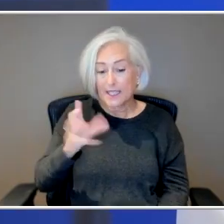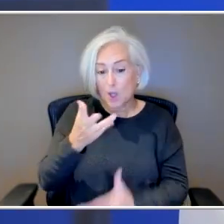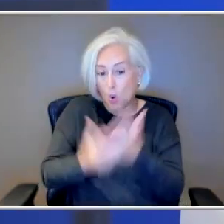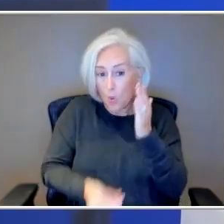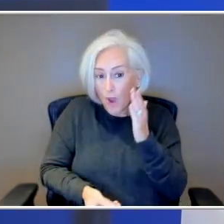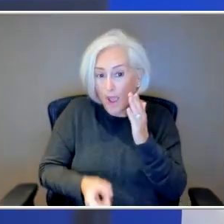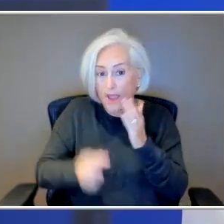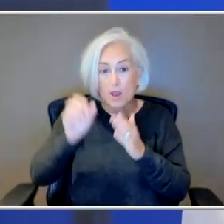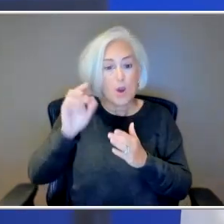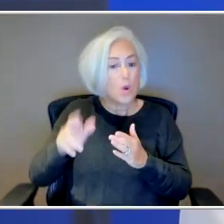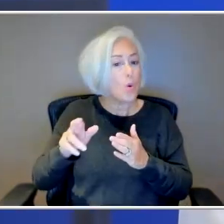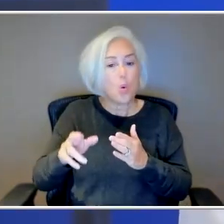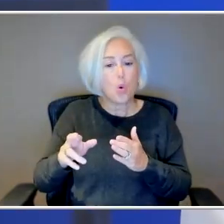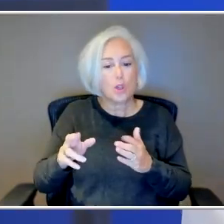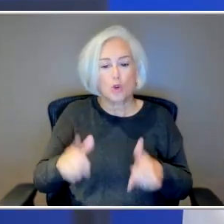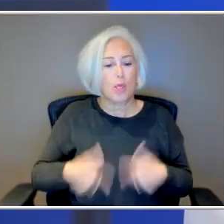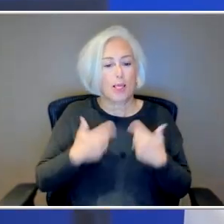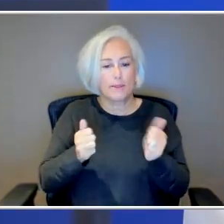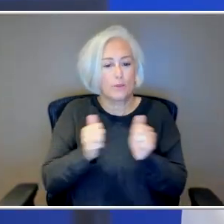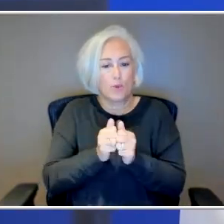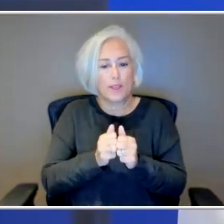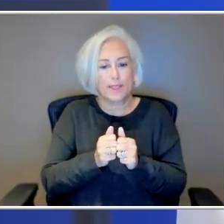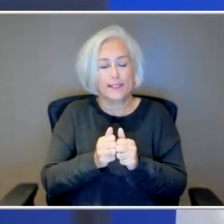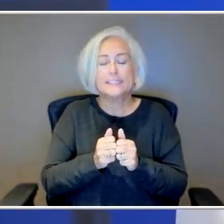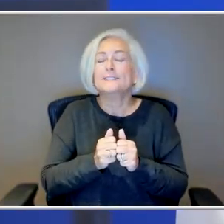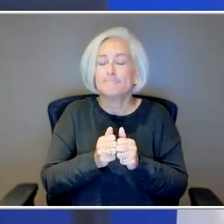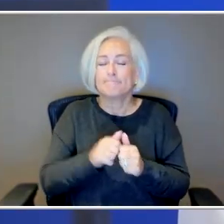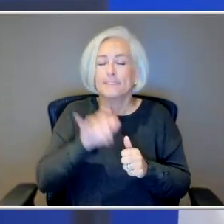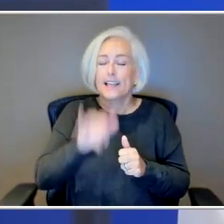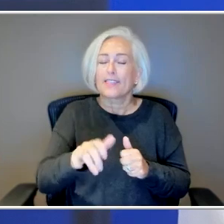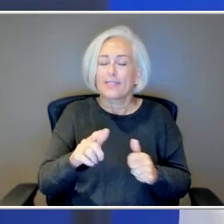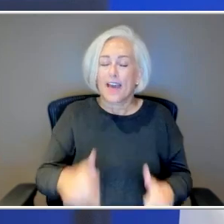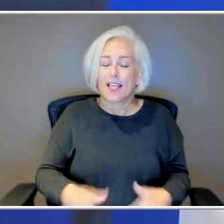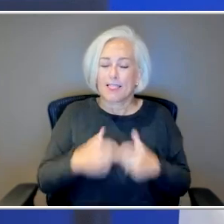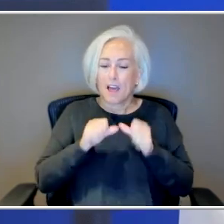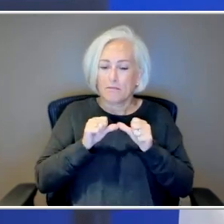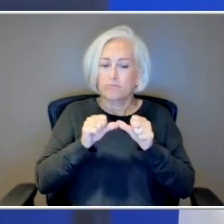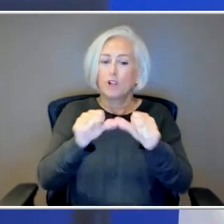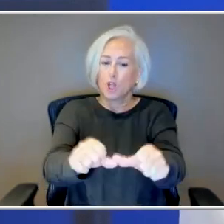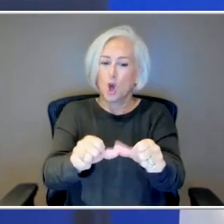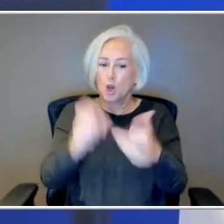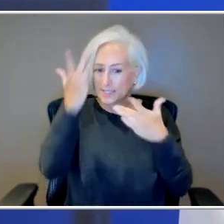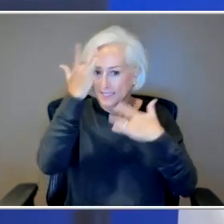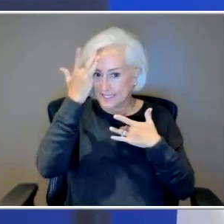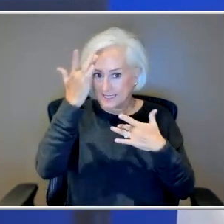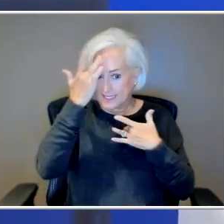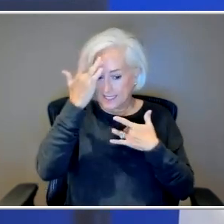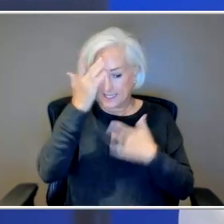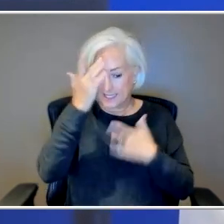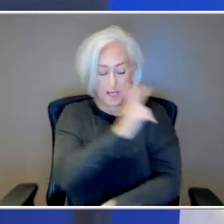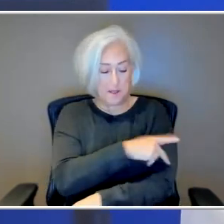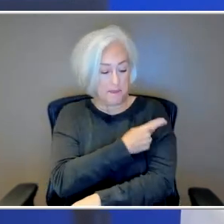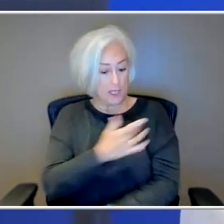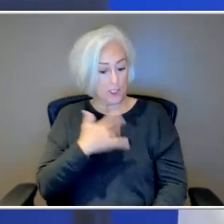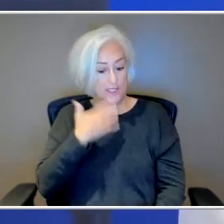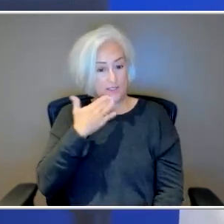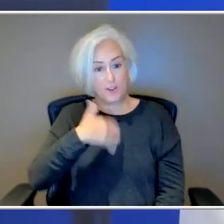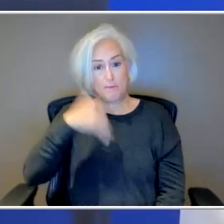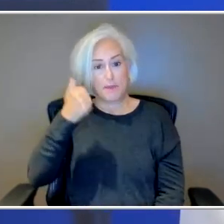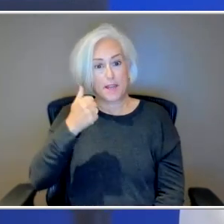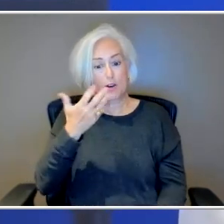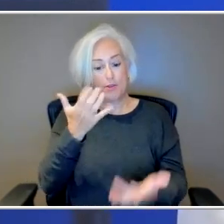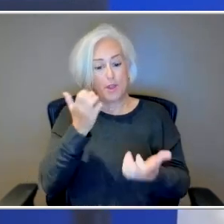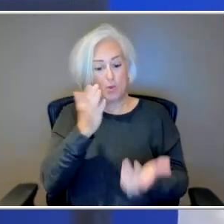lifelong disease. It does not go away. And actually, this is a very, very important question because a lot of patients, after they feel better on medications, they tend to stop the medications.